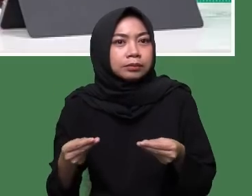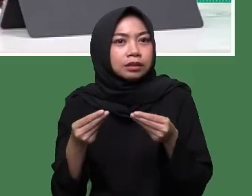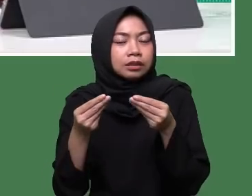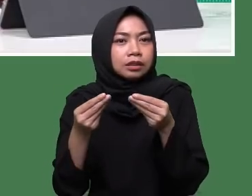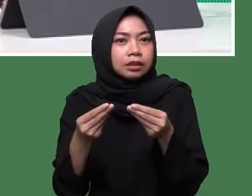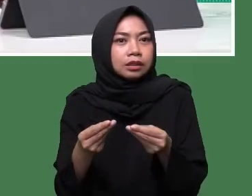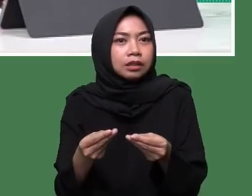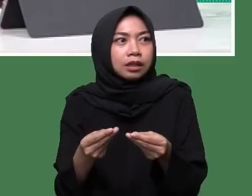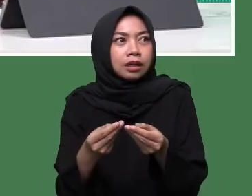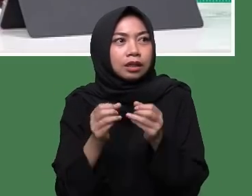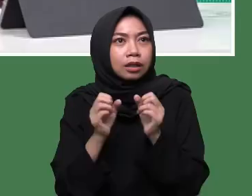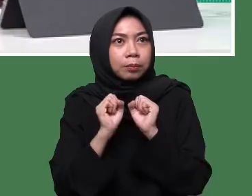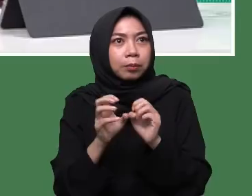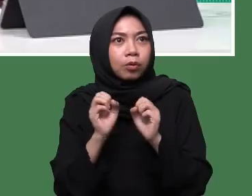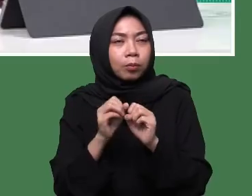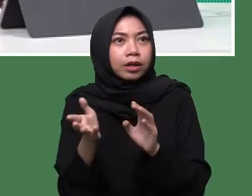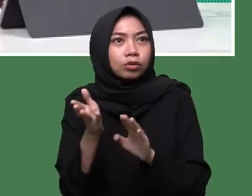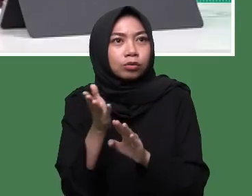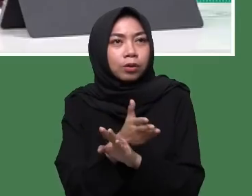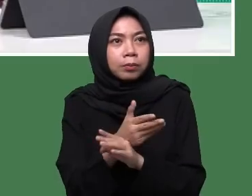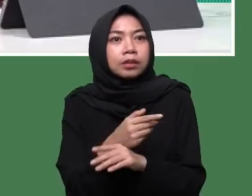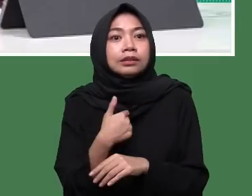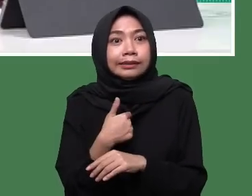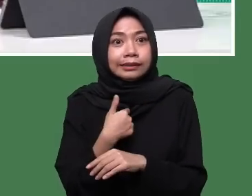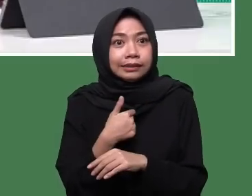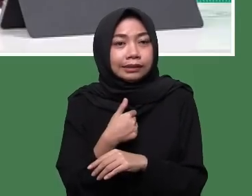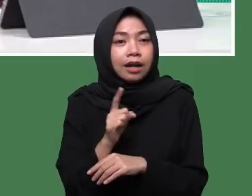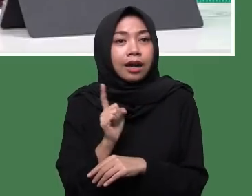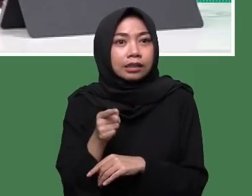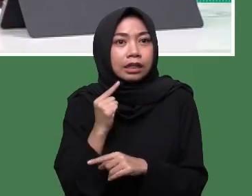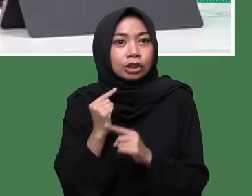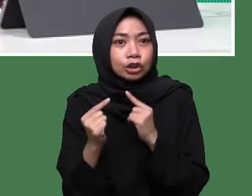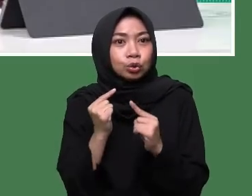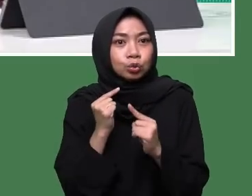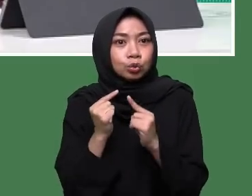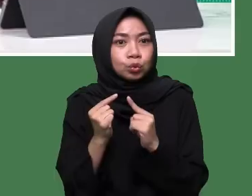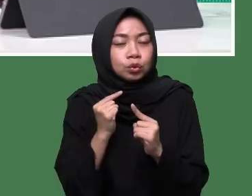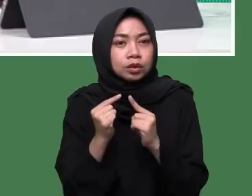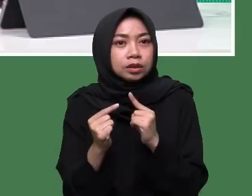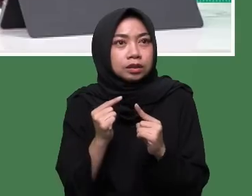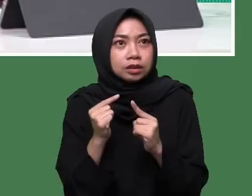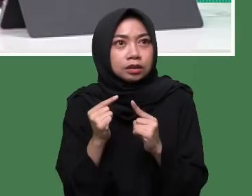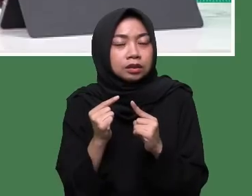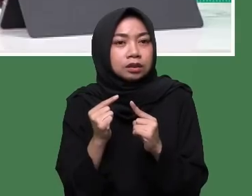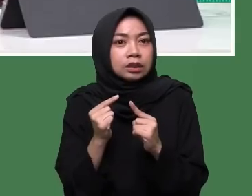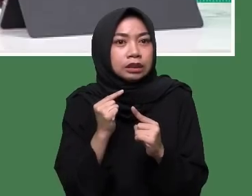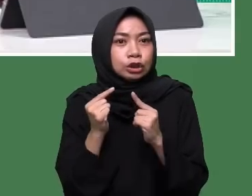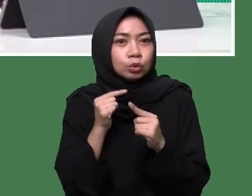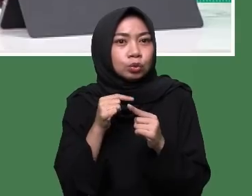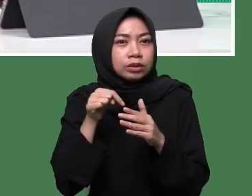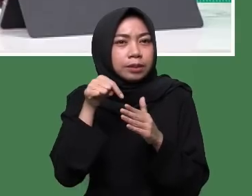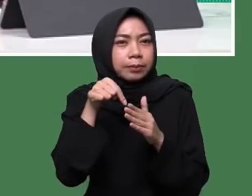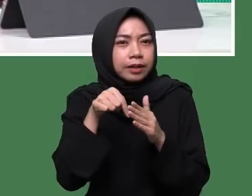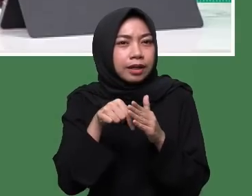announcements? We are discussing in a bit detail about